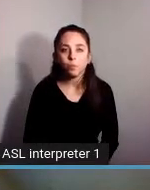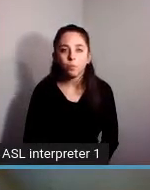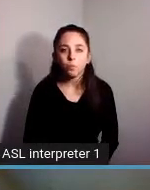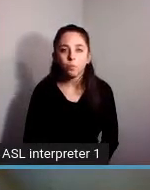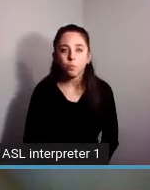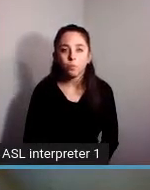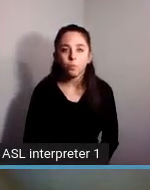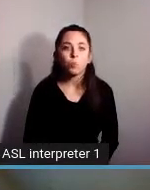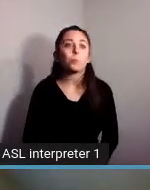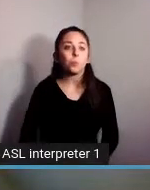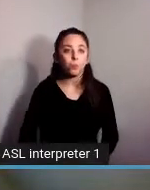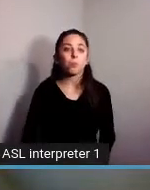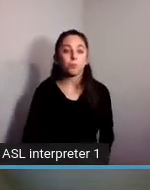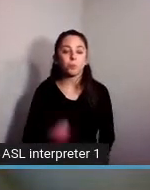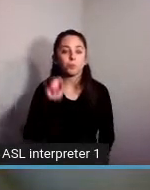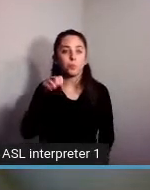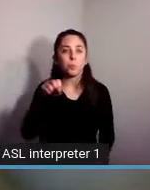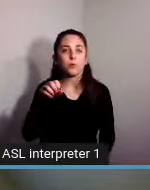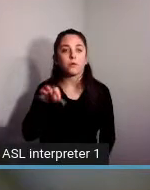There we go.